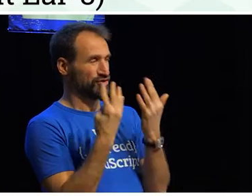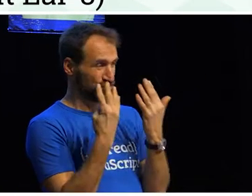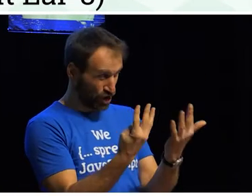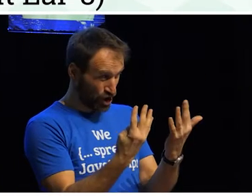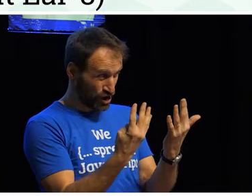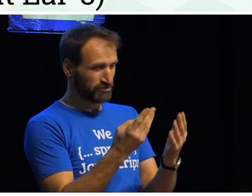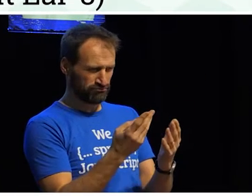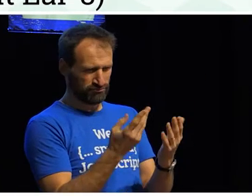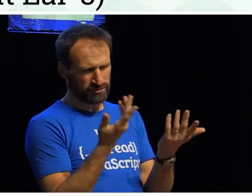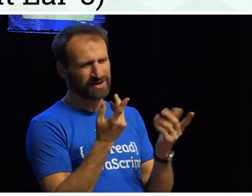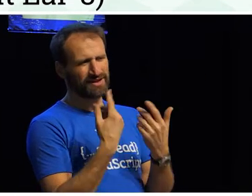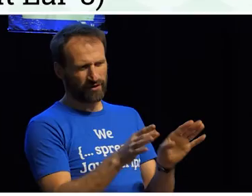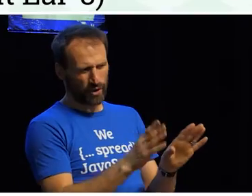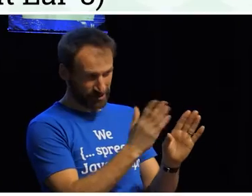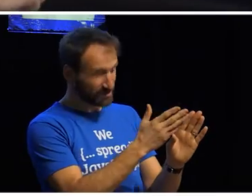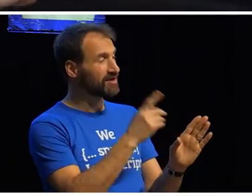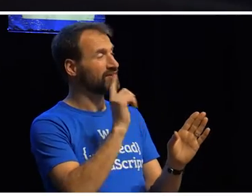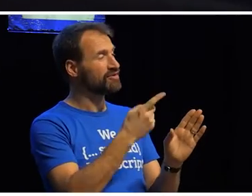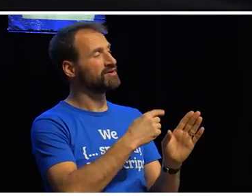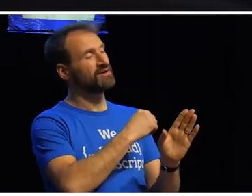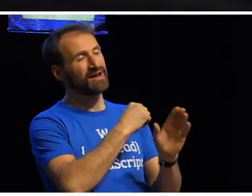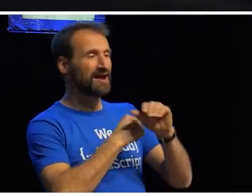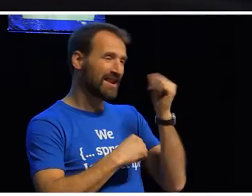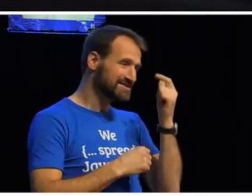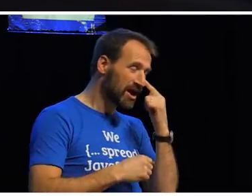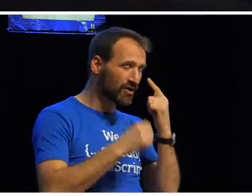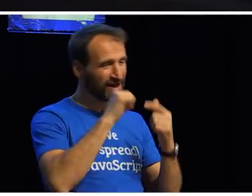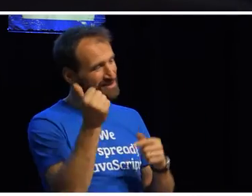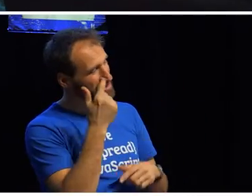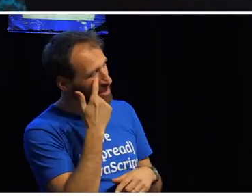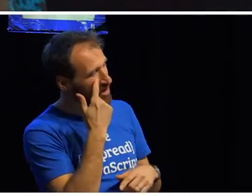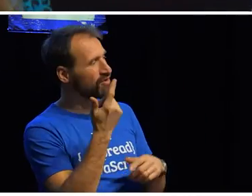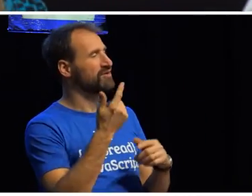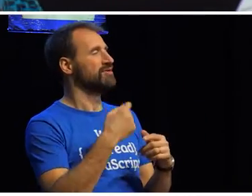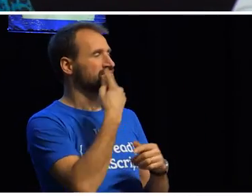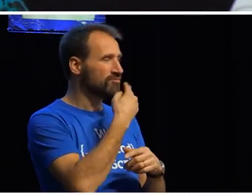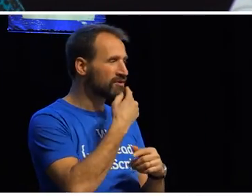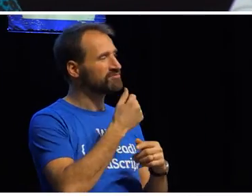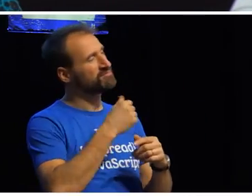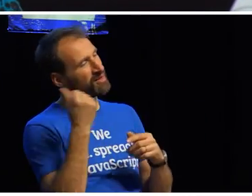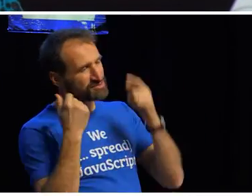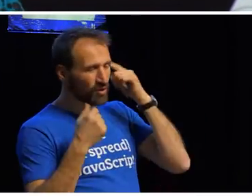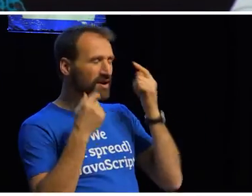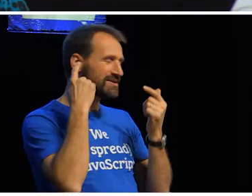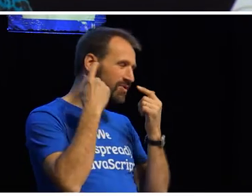for left eye, right eye, and X and Y, and so on and so forth.